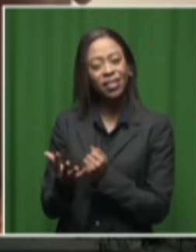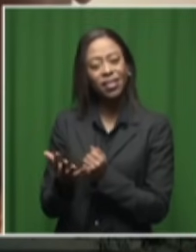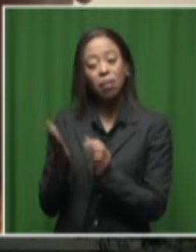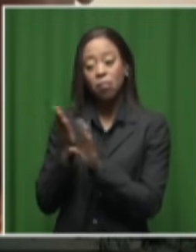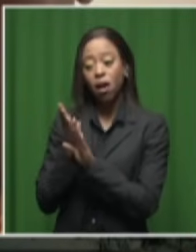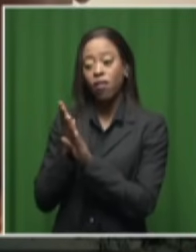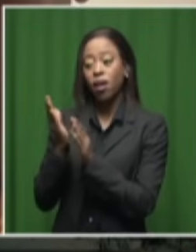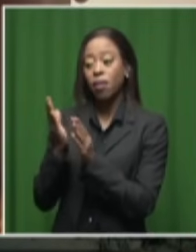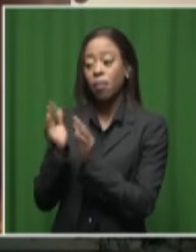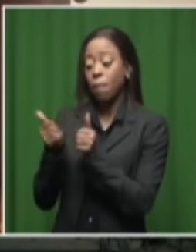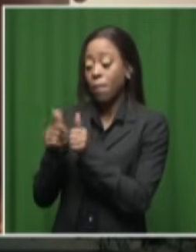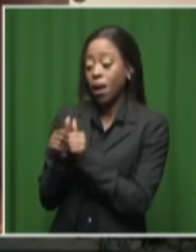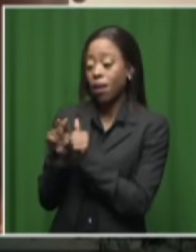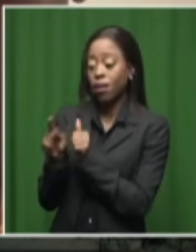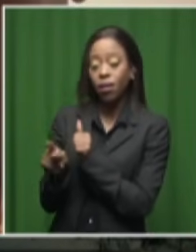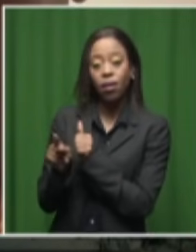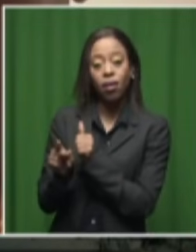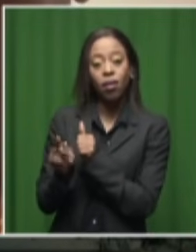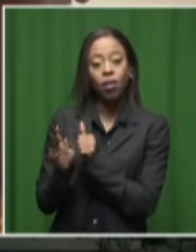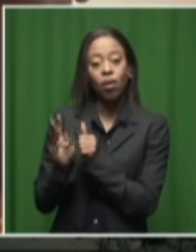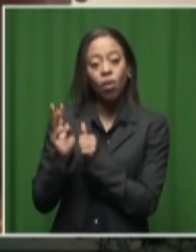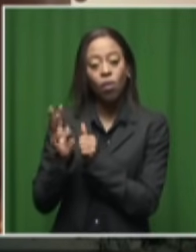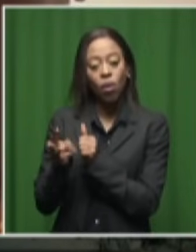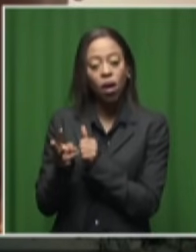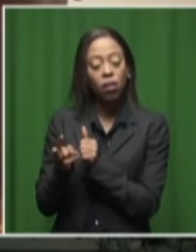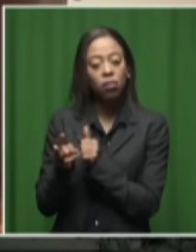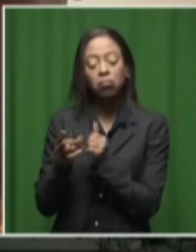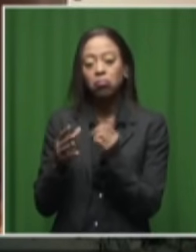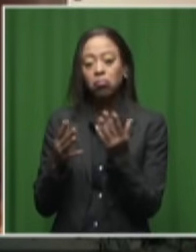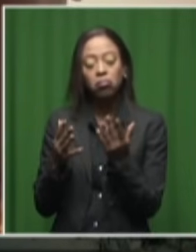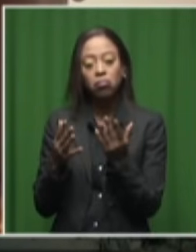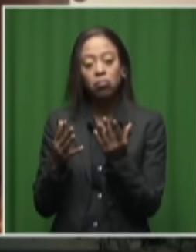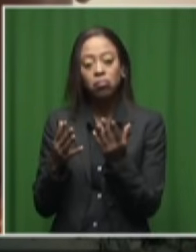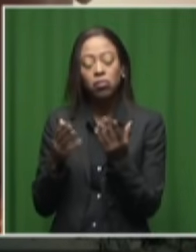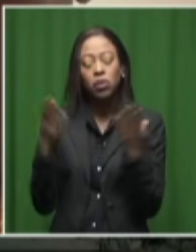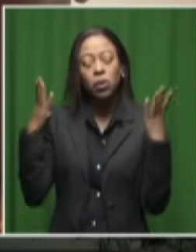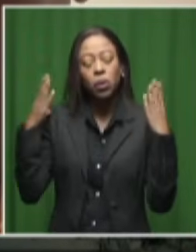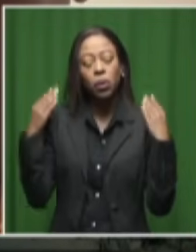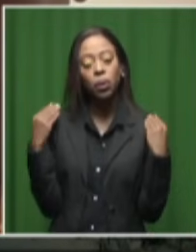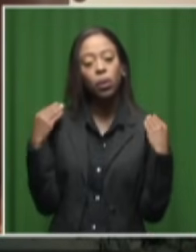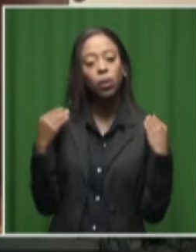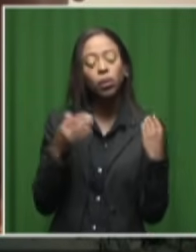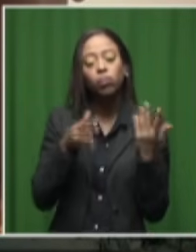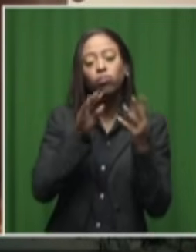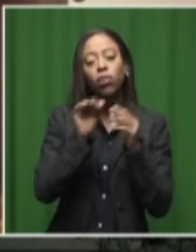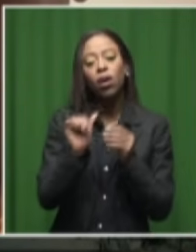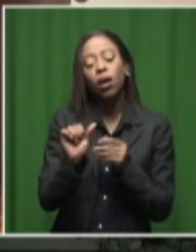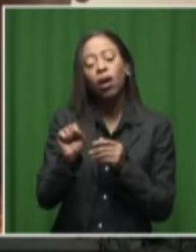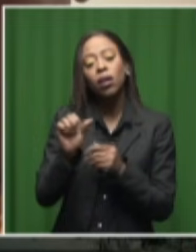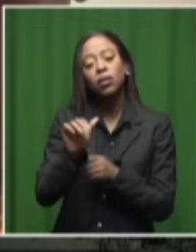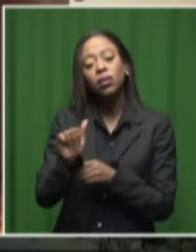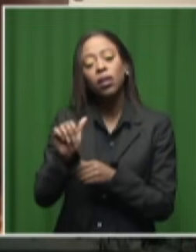private equity partner going to relieve some of the financial burden in that instance?